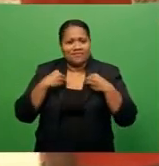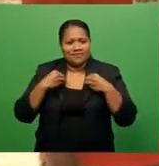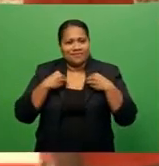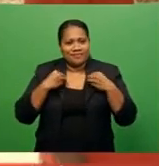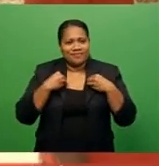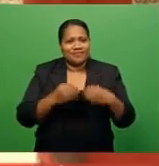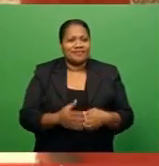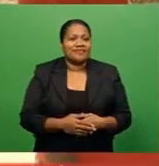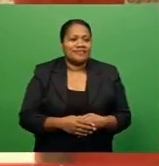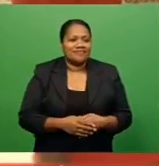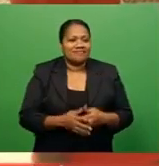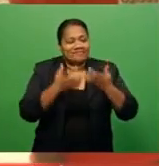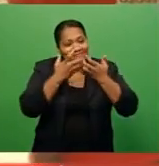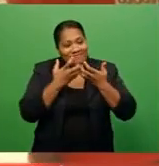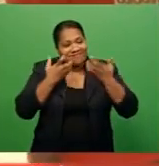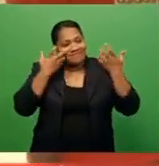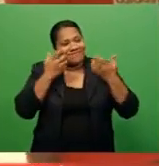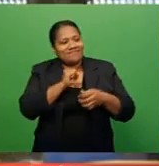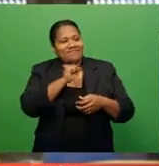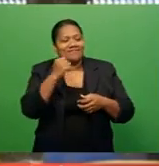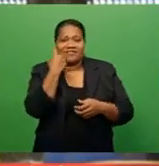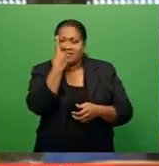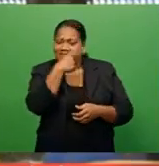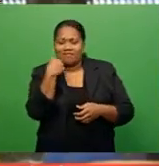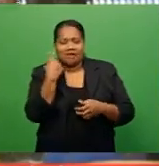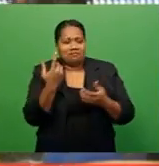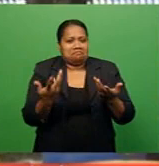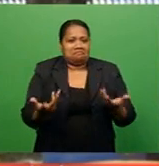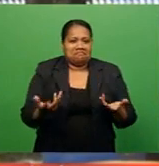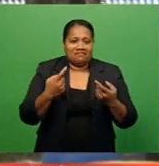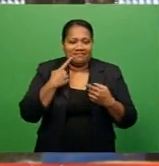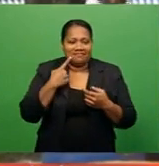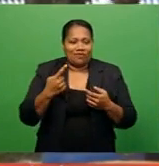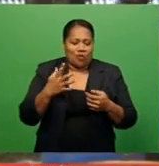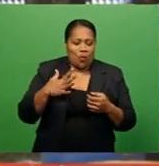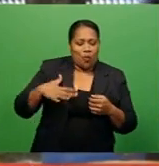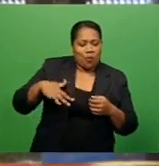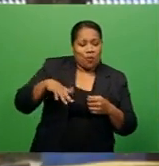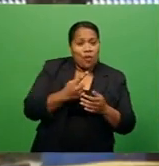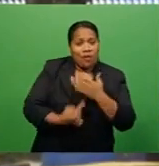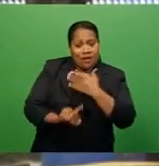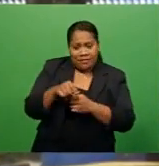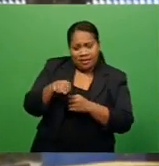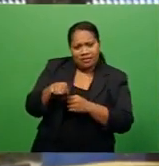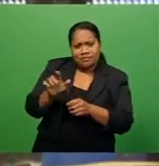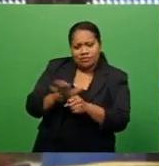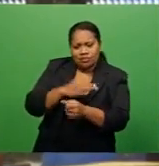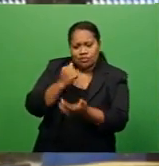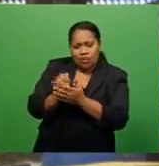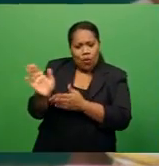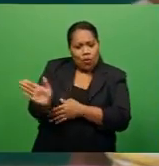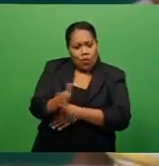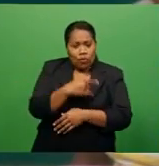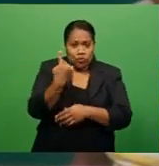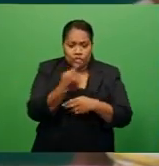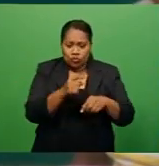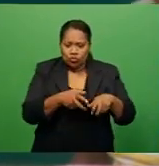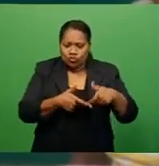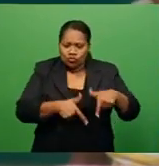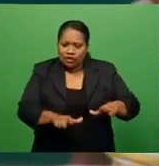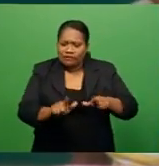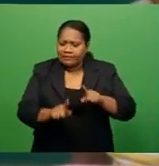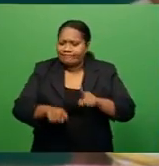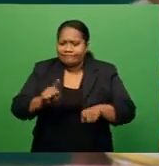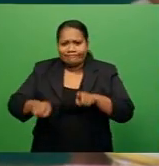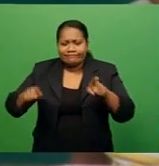The smile on their faces says it all, sharing this limited market space to ensure everyone who travels from different parts of Ovalau